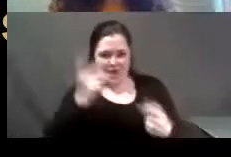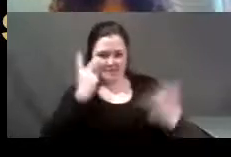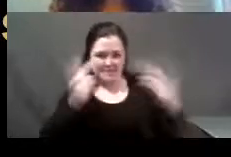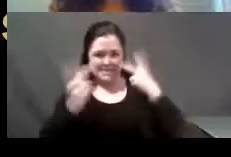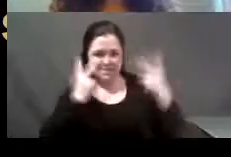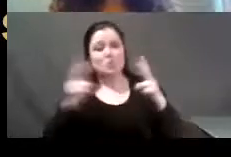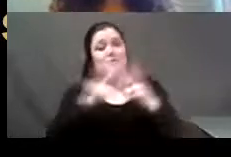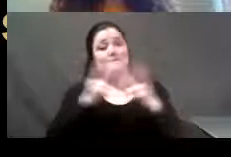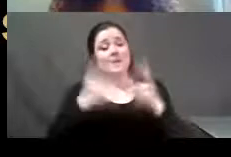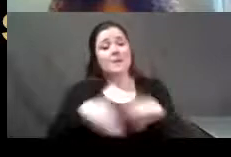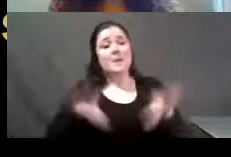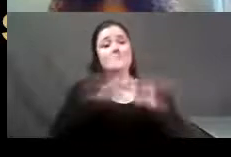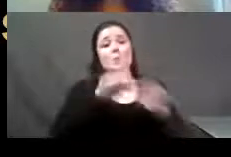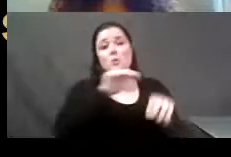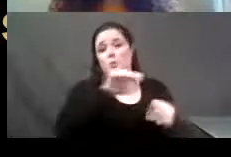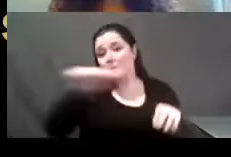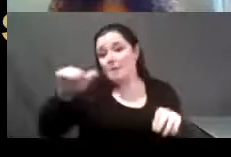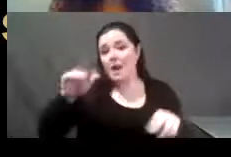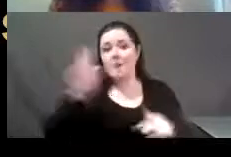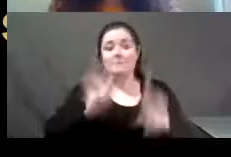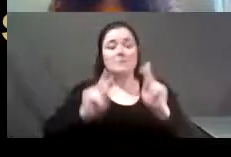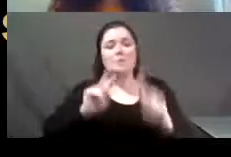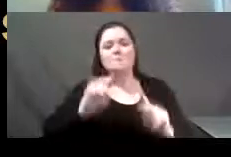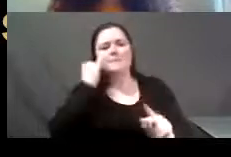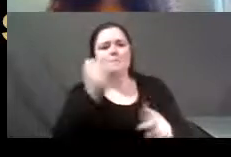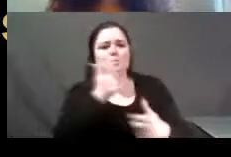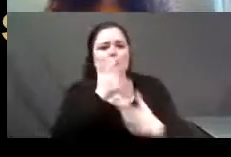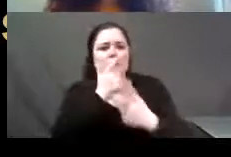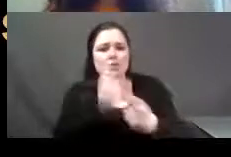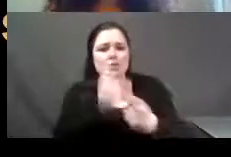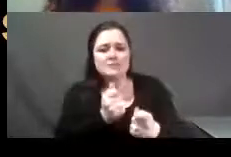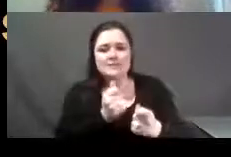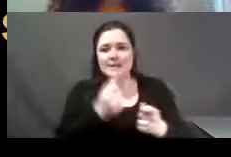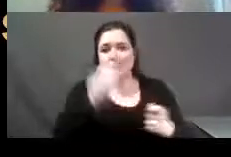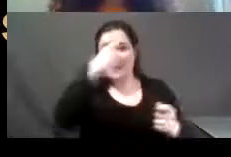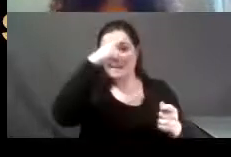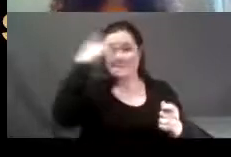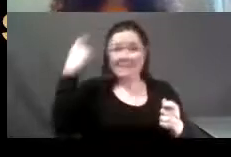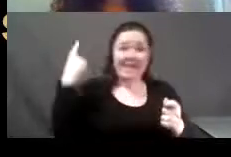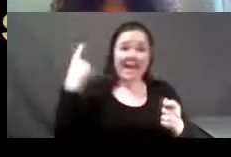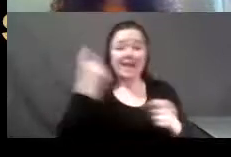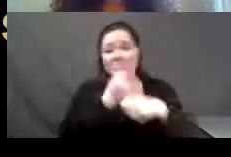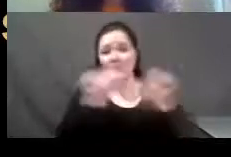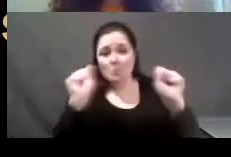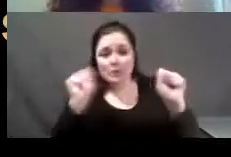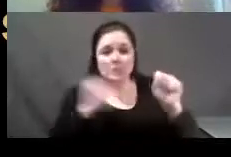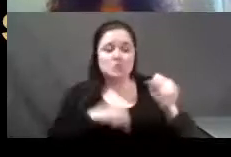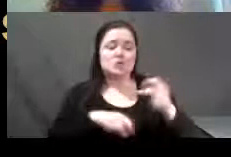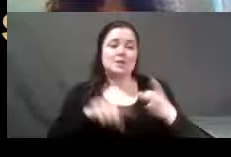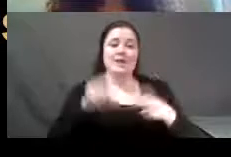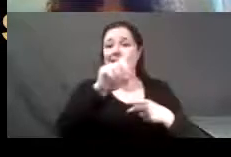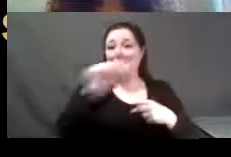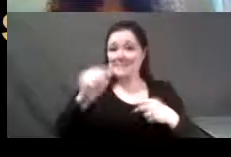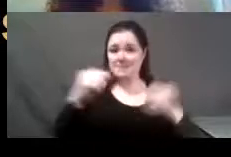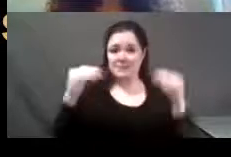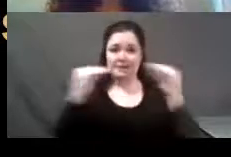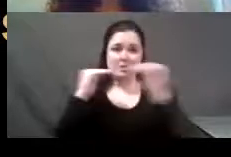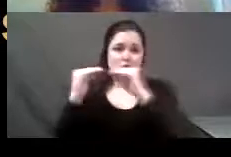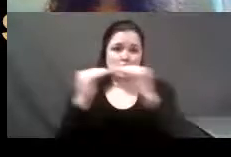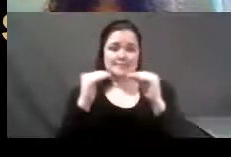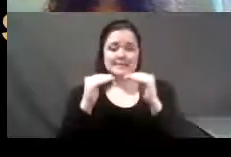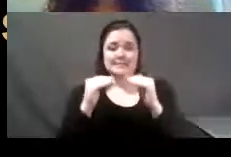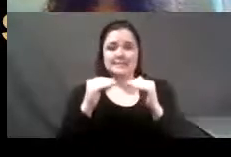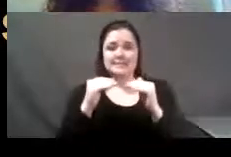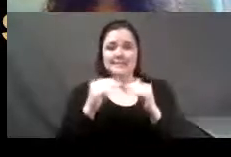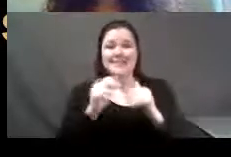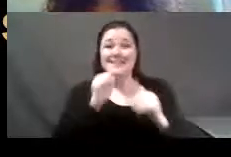people interested in Black liberation and disability justice that, not